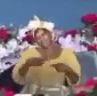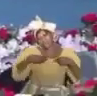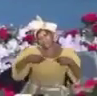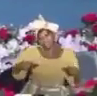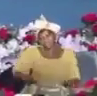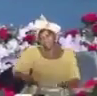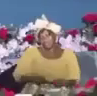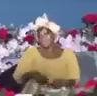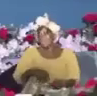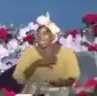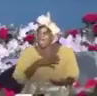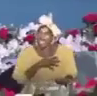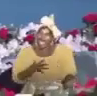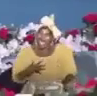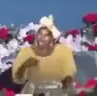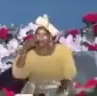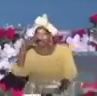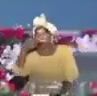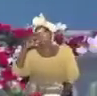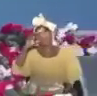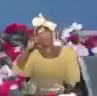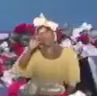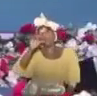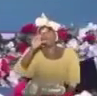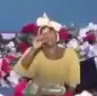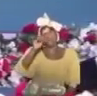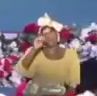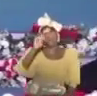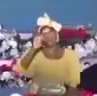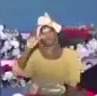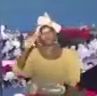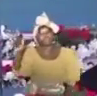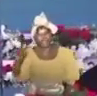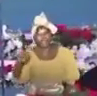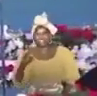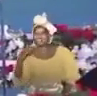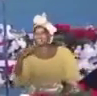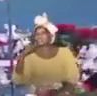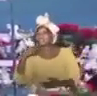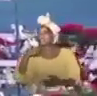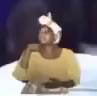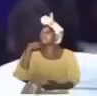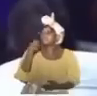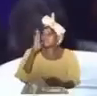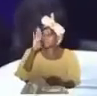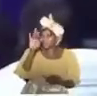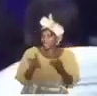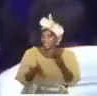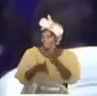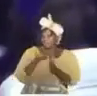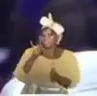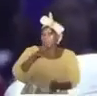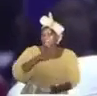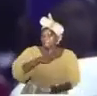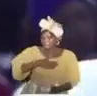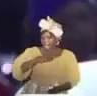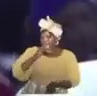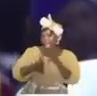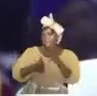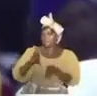Hosea began to lament in chapter 4 and verse 6. He said, speaking by the Spirit, my people